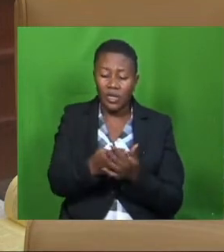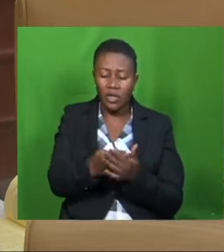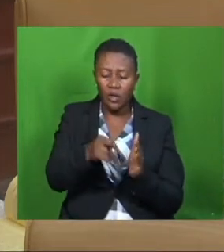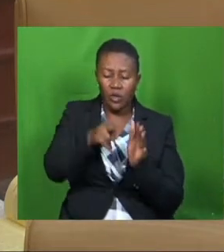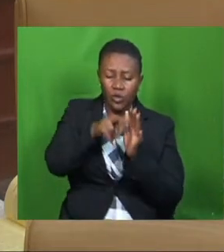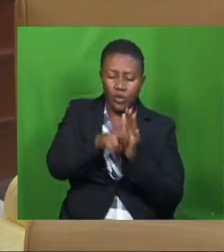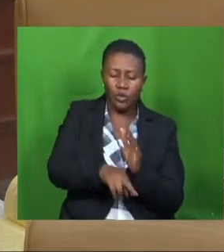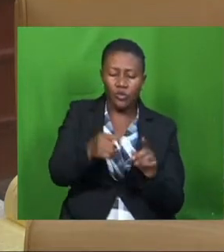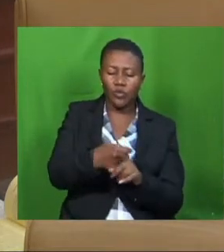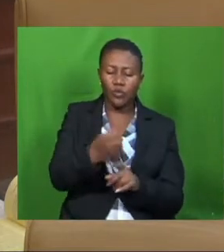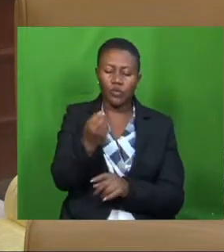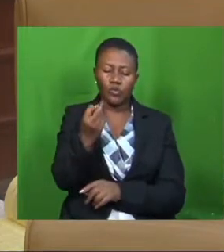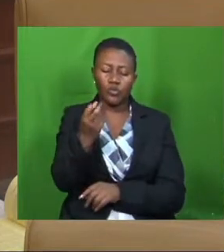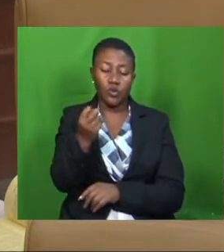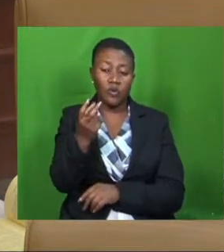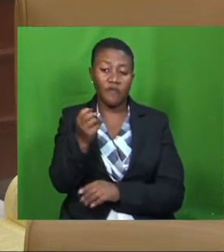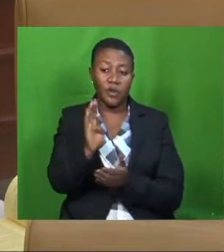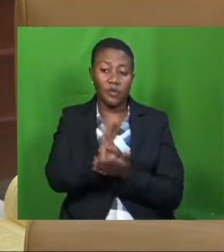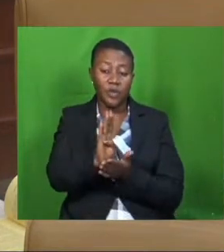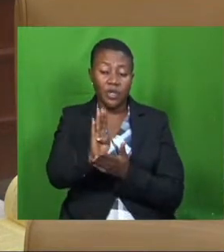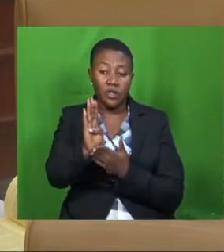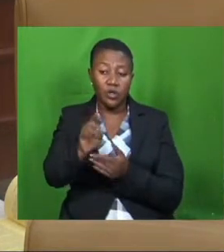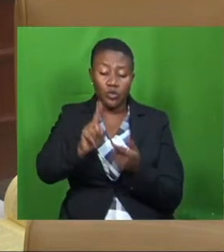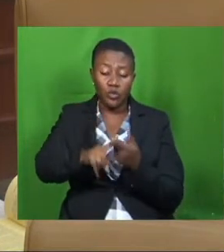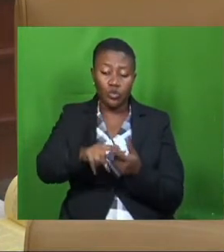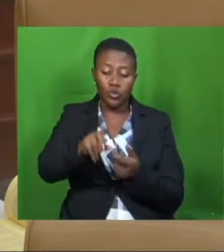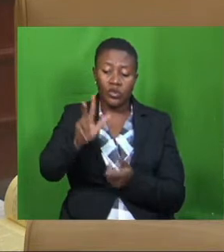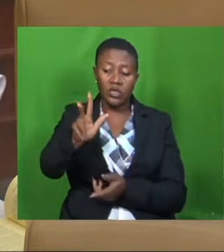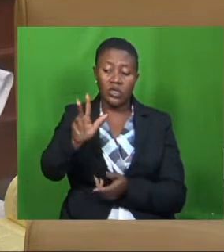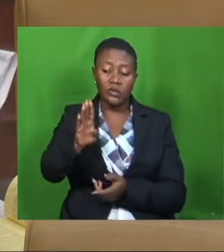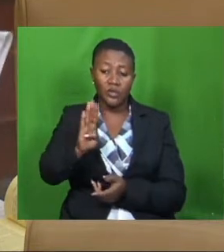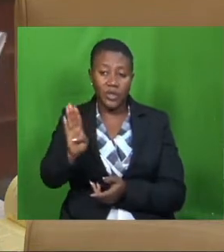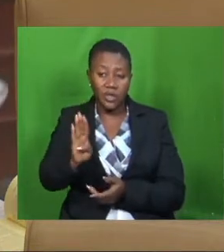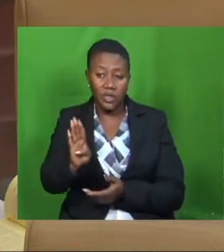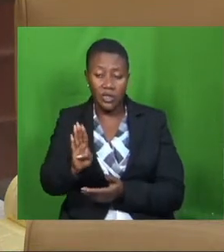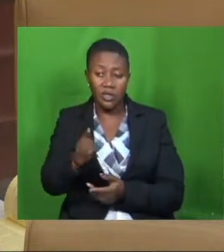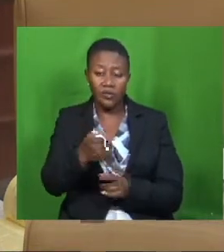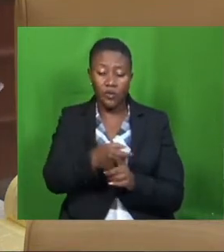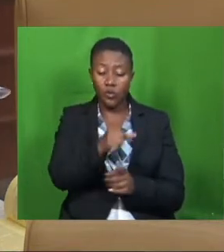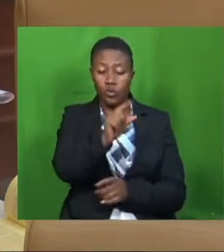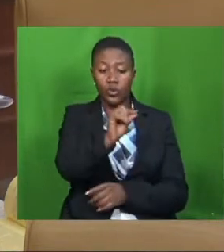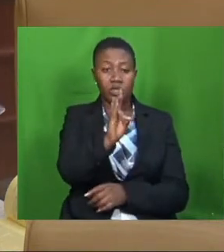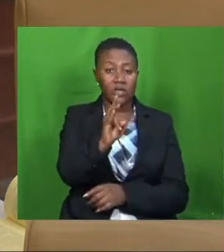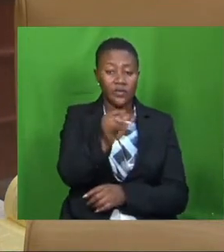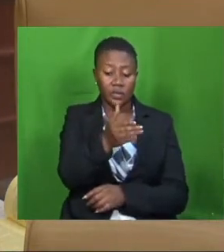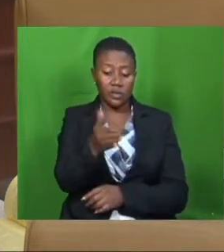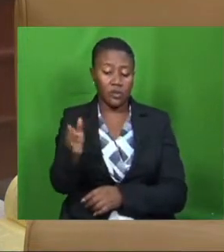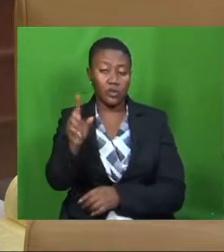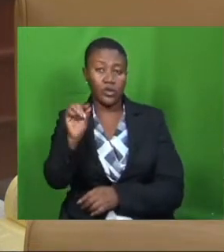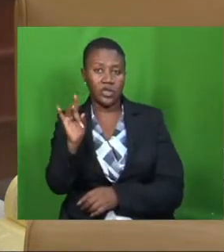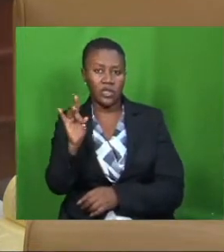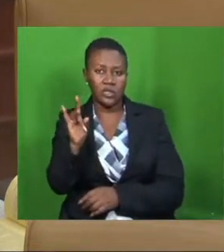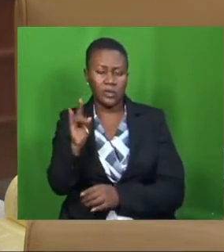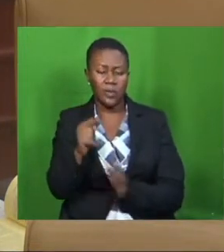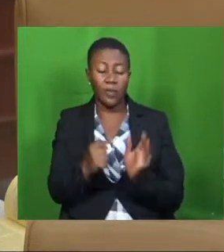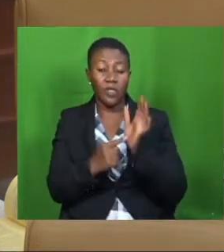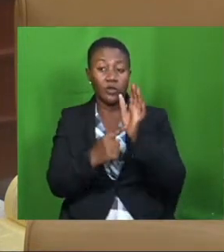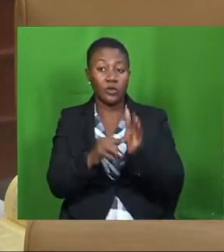it. Additionally, the company engaged a single source procurement without